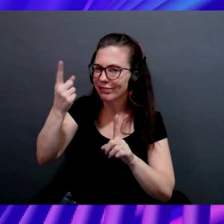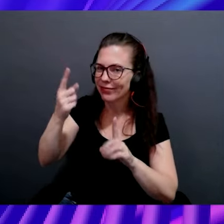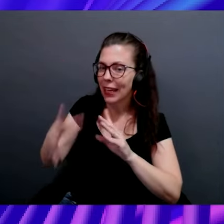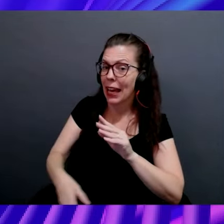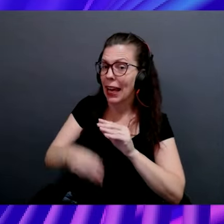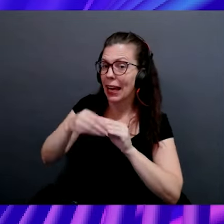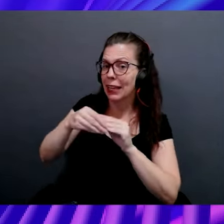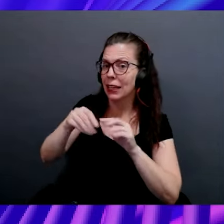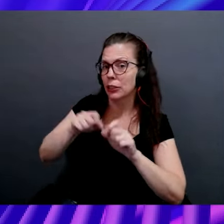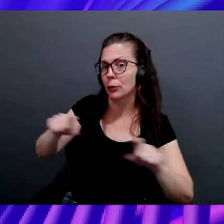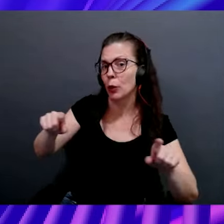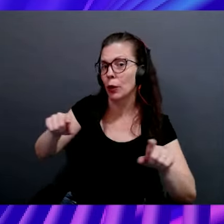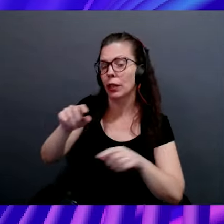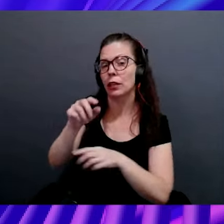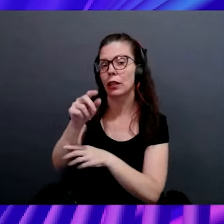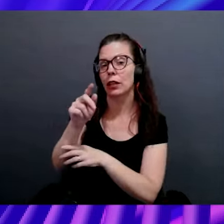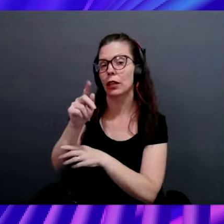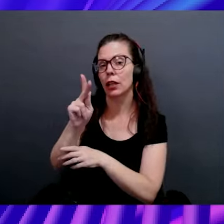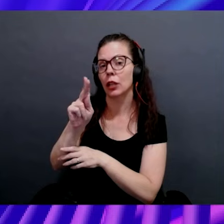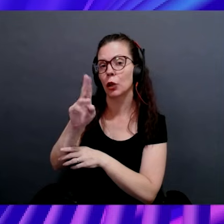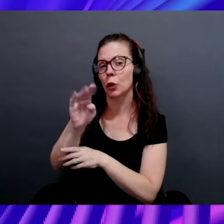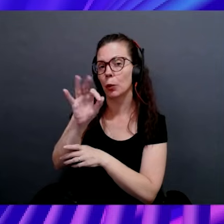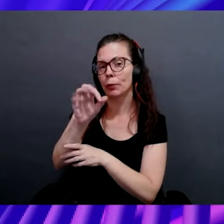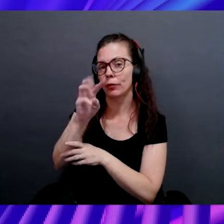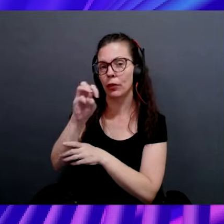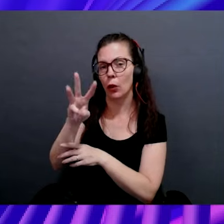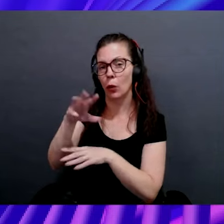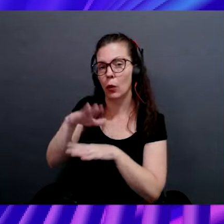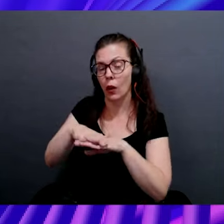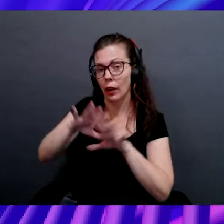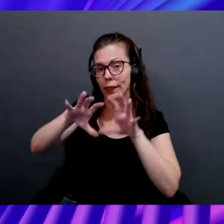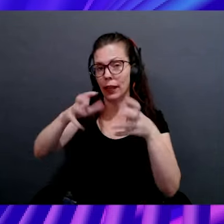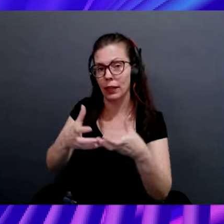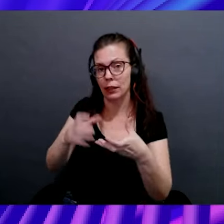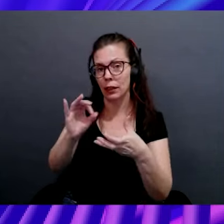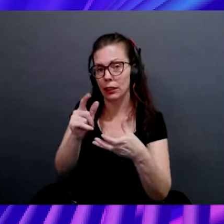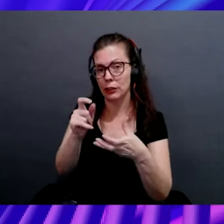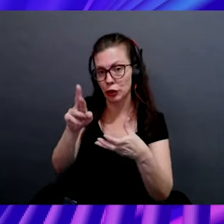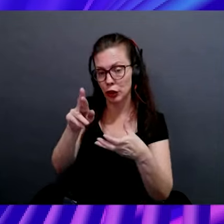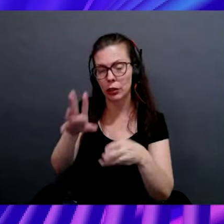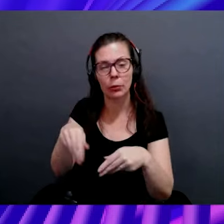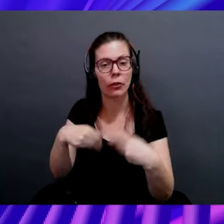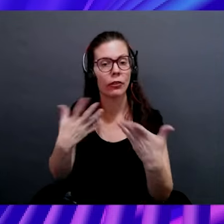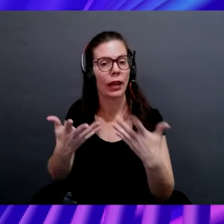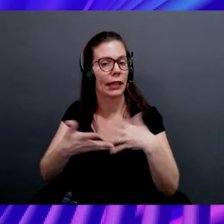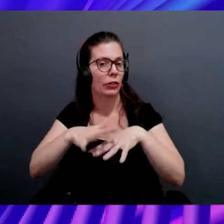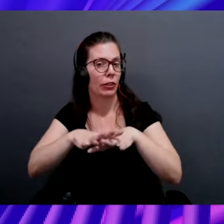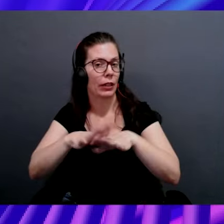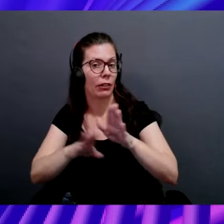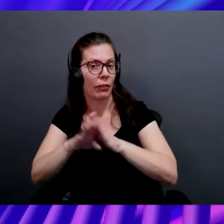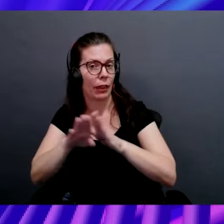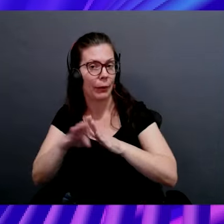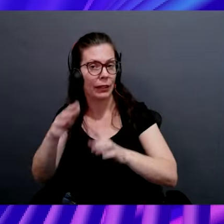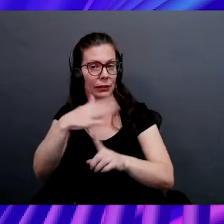deploying Kubeflow on that cluster provides not only an integrated development environment